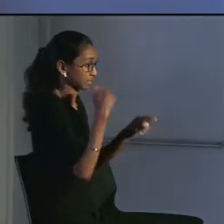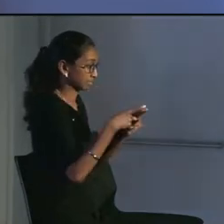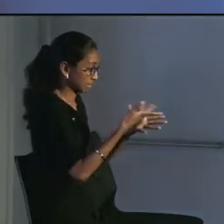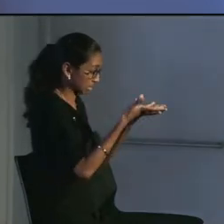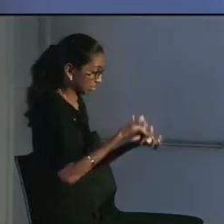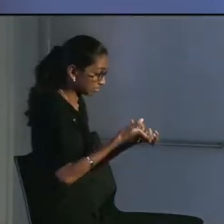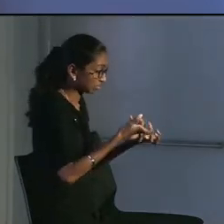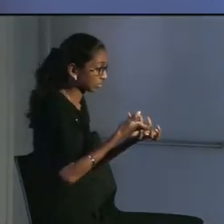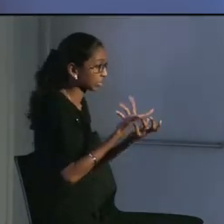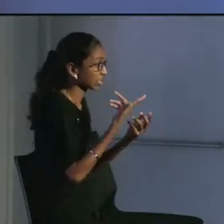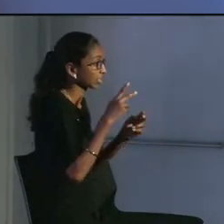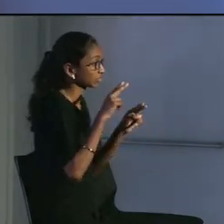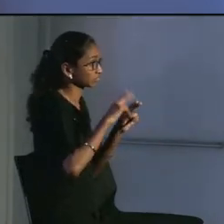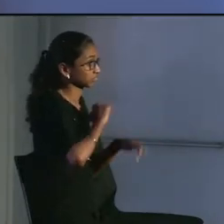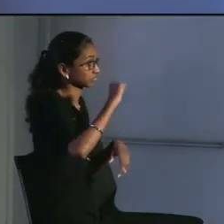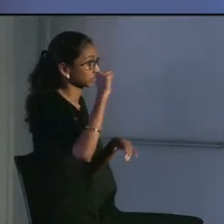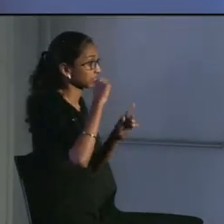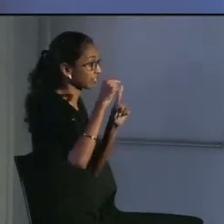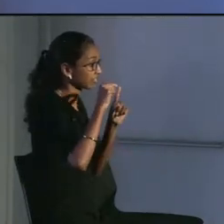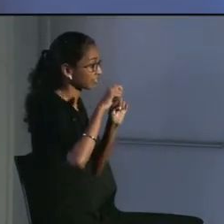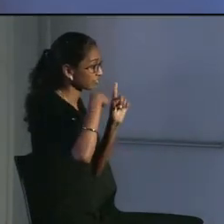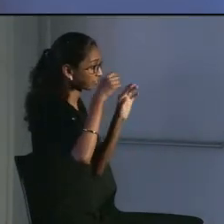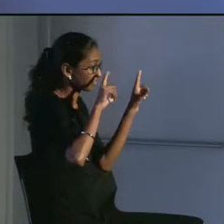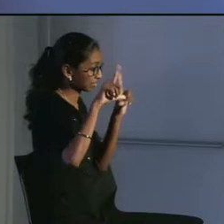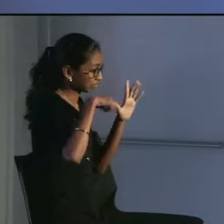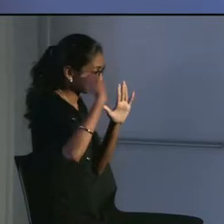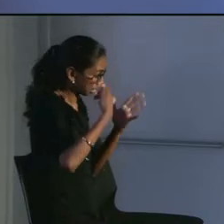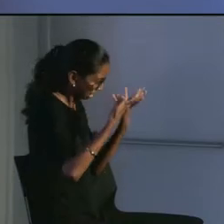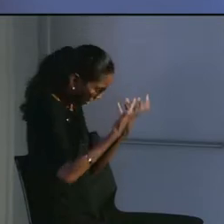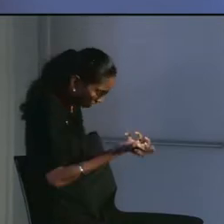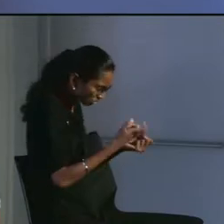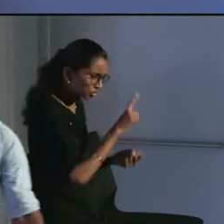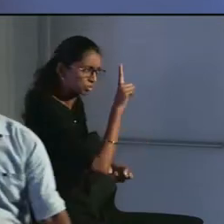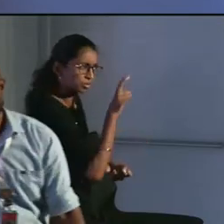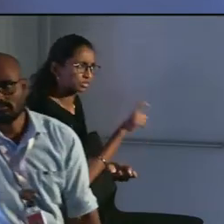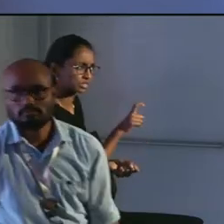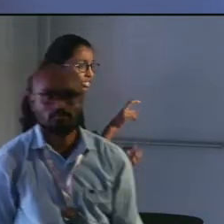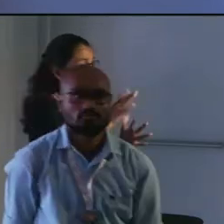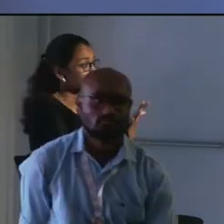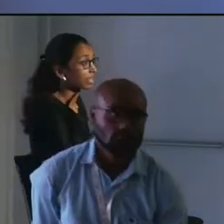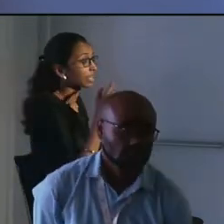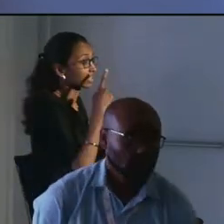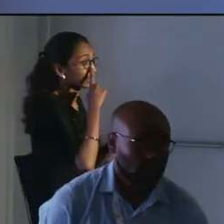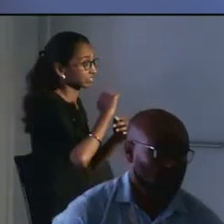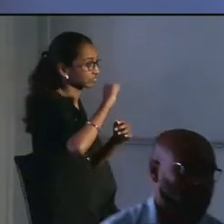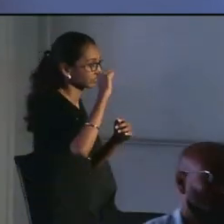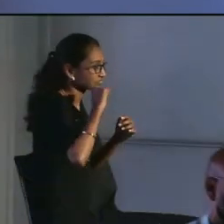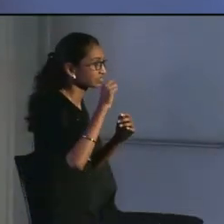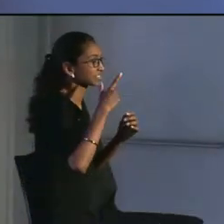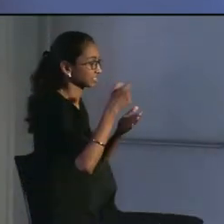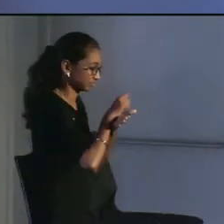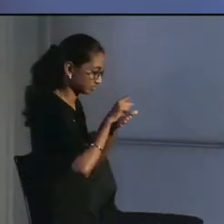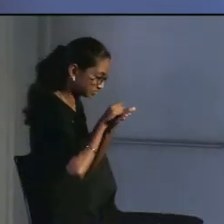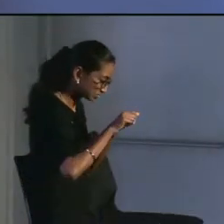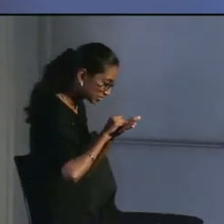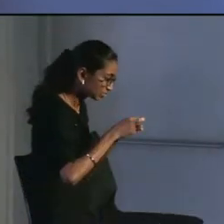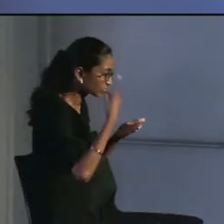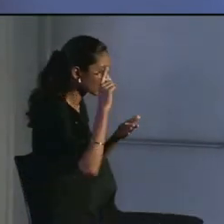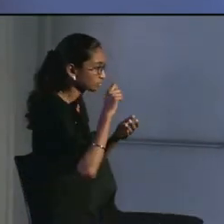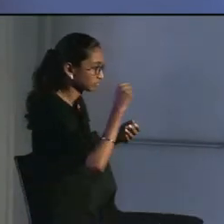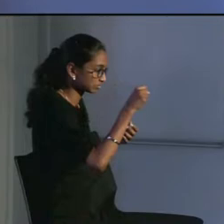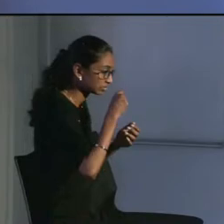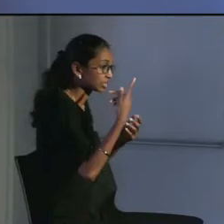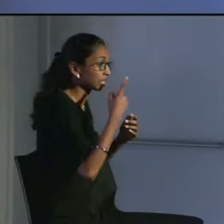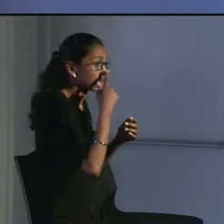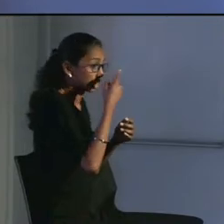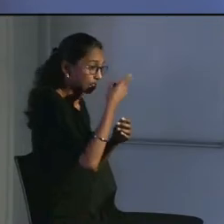something called feminist filmmaking? Is there something called feminist journalism or feminist art,